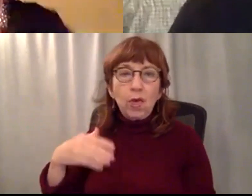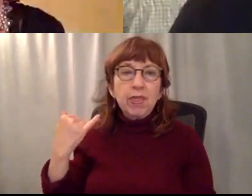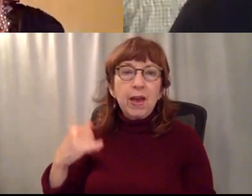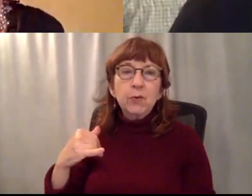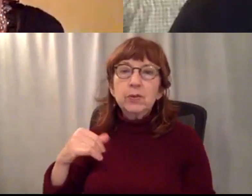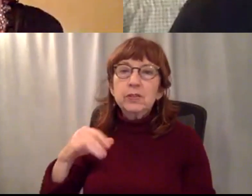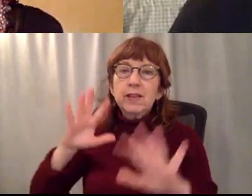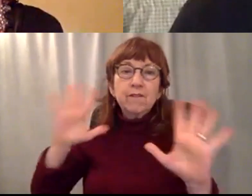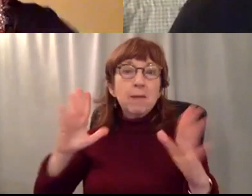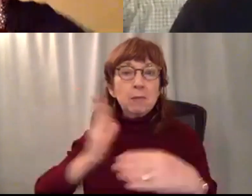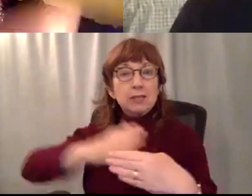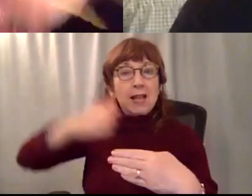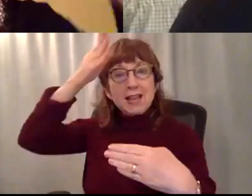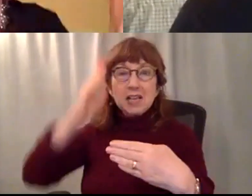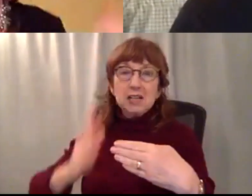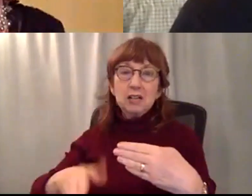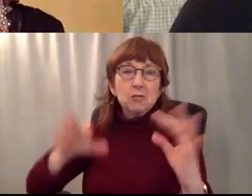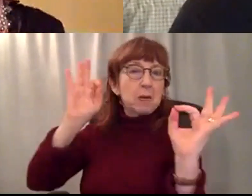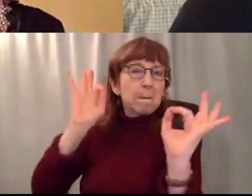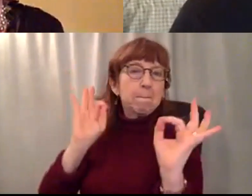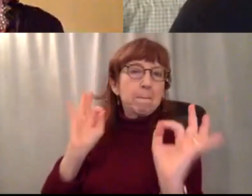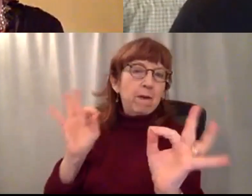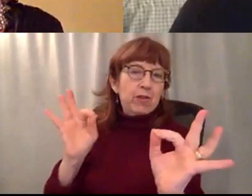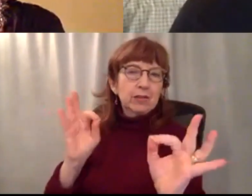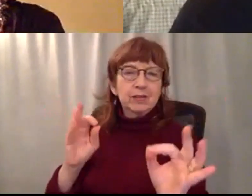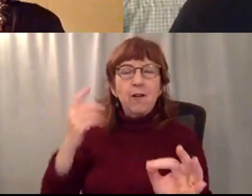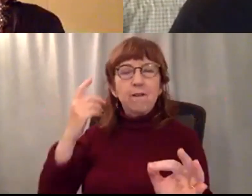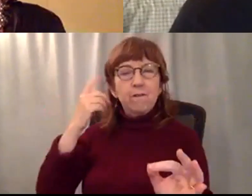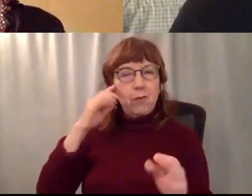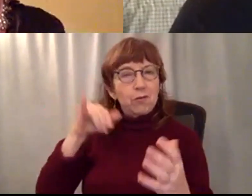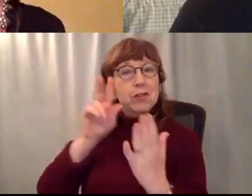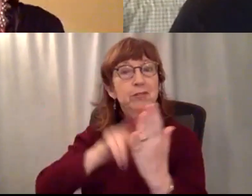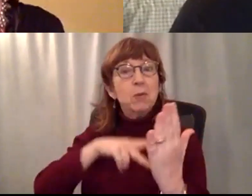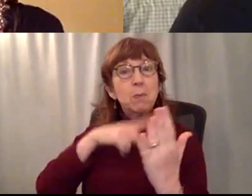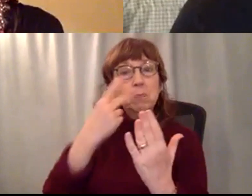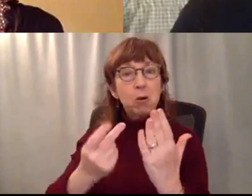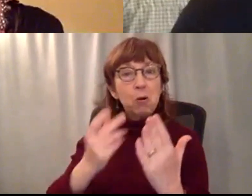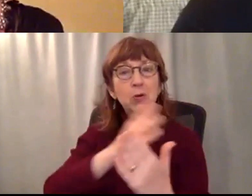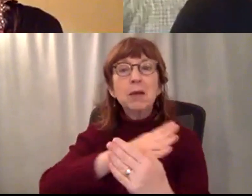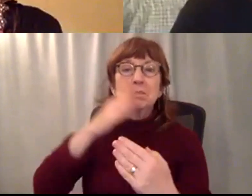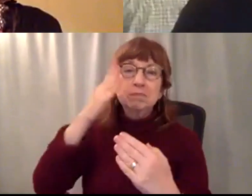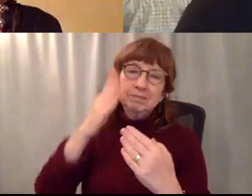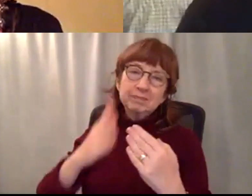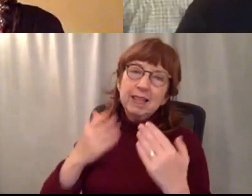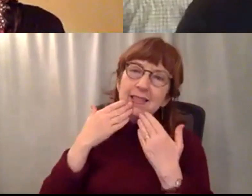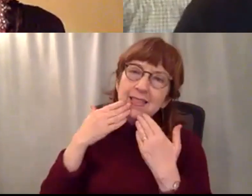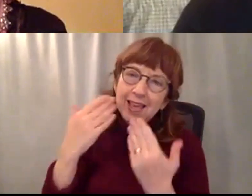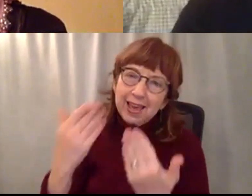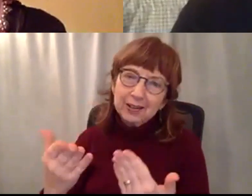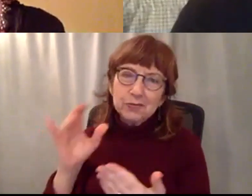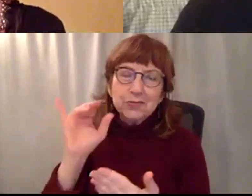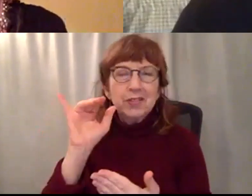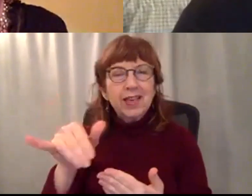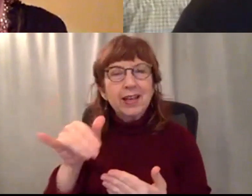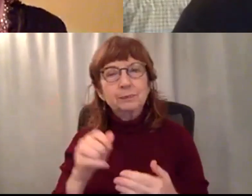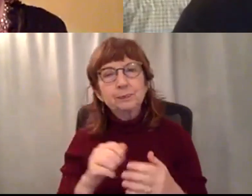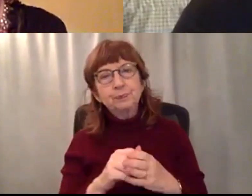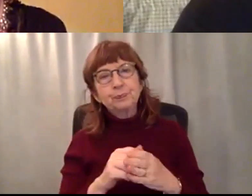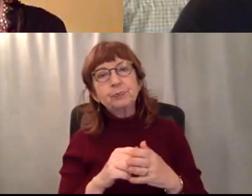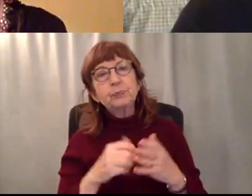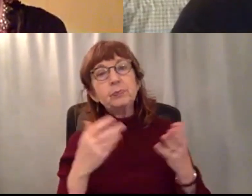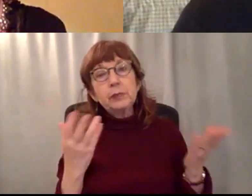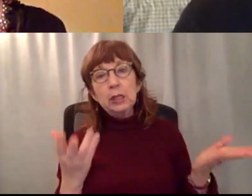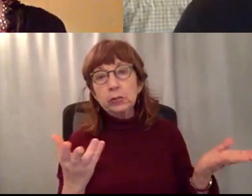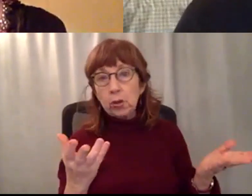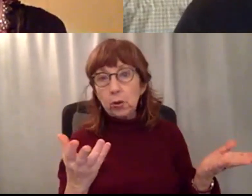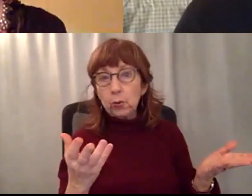fabulous conclusion that we needed to bring this program to an end. Thank you for that. So